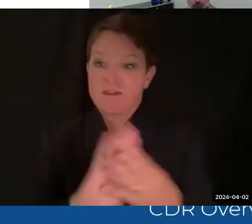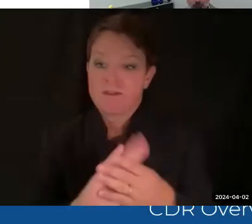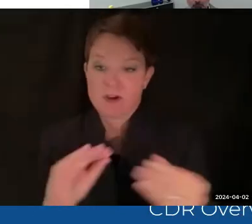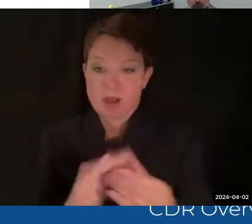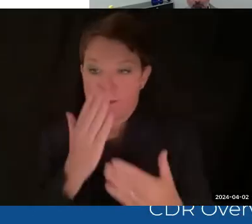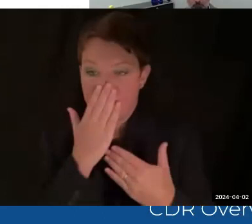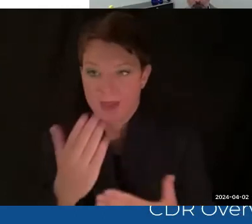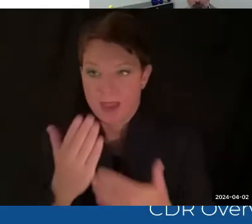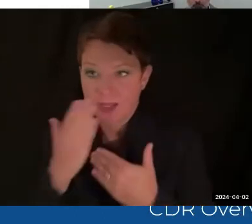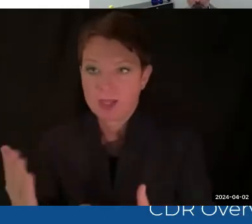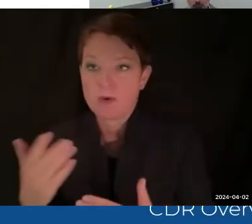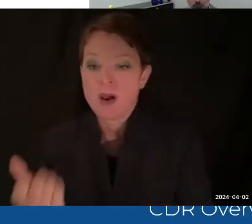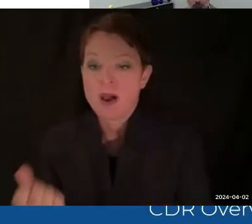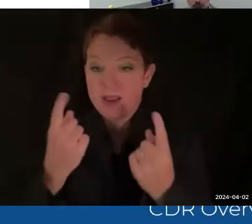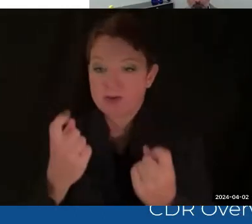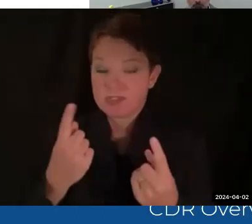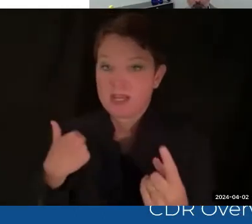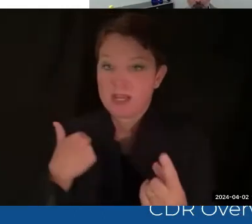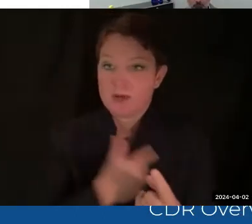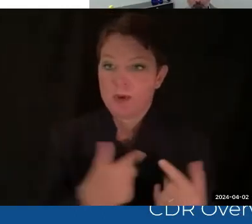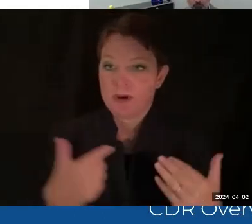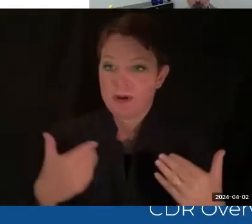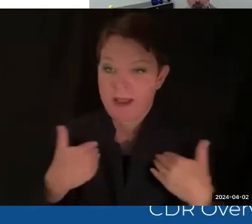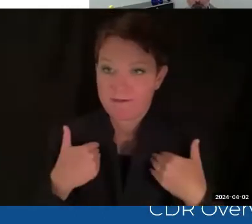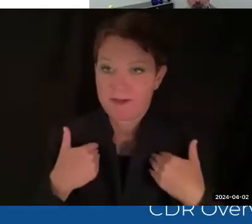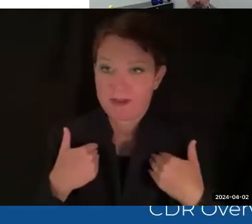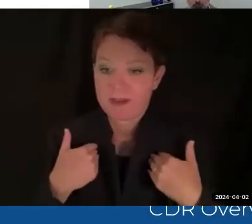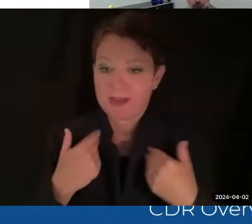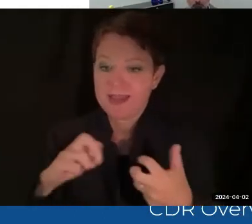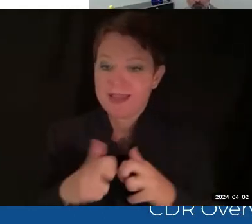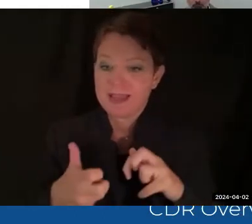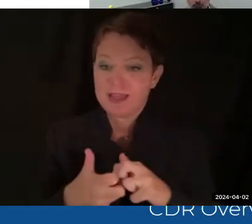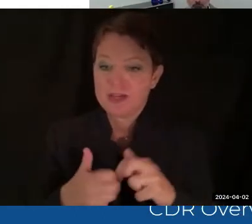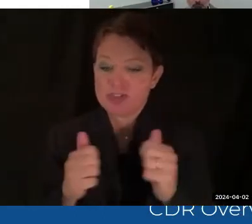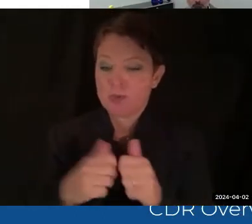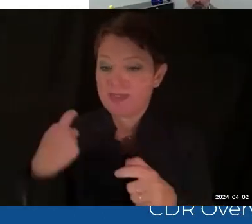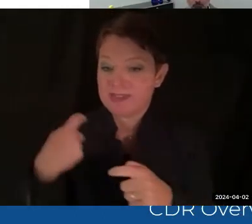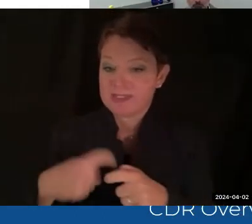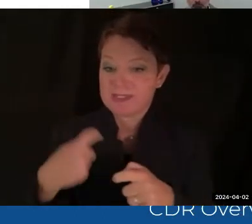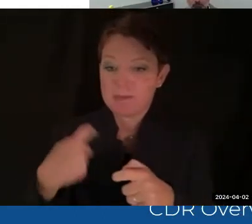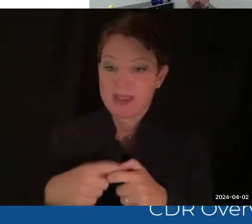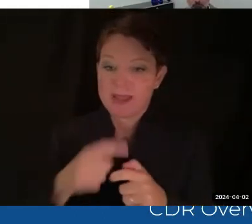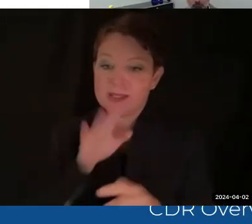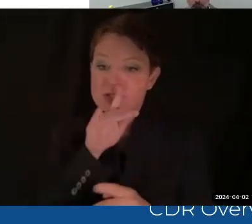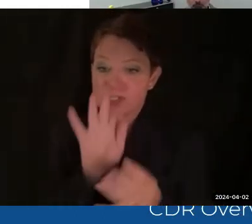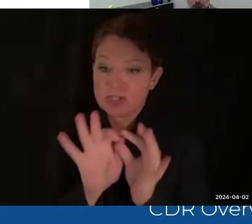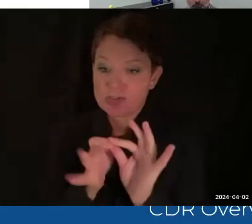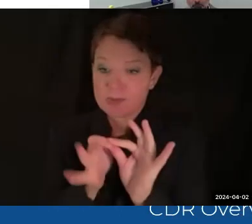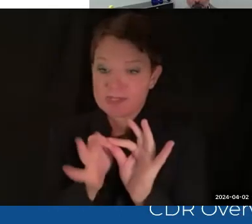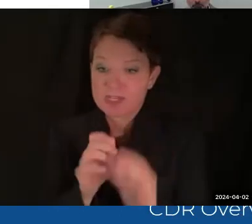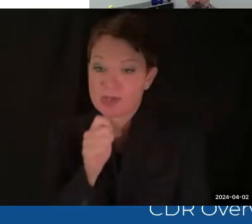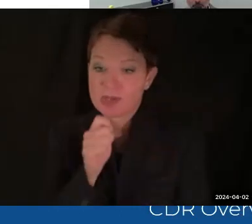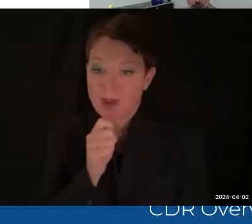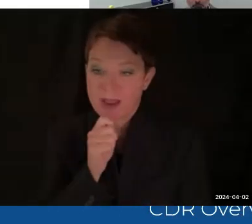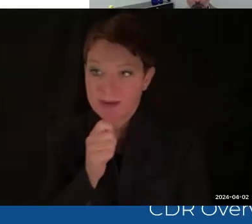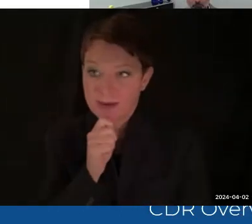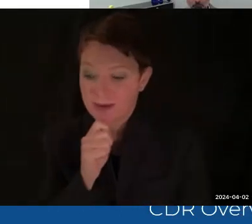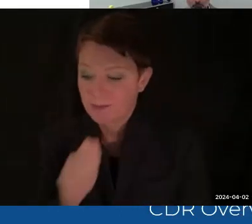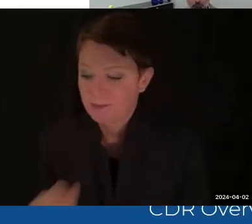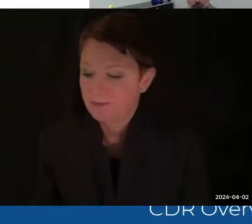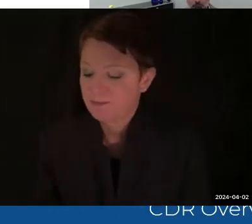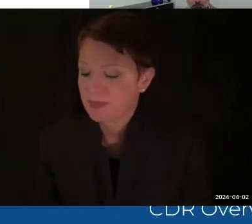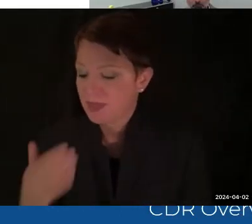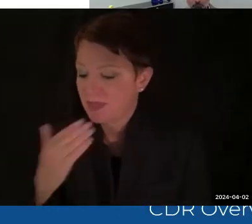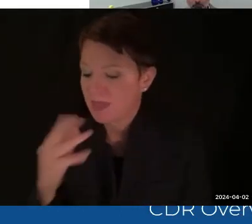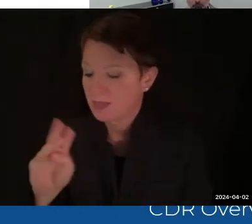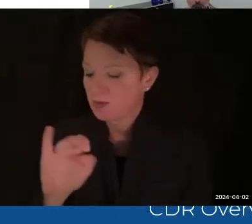comments. I understand we're having some issues with the Spanish interpretation, Mike. Thanks,